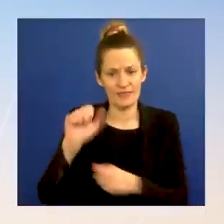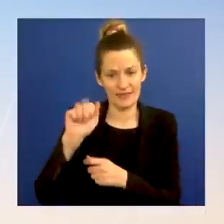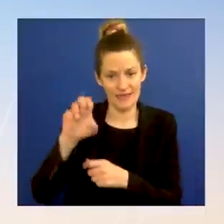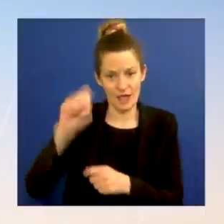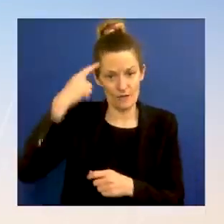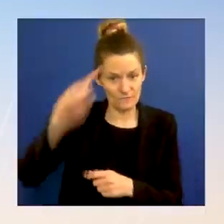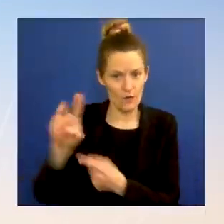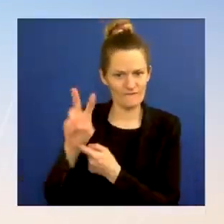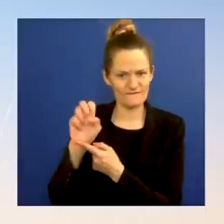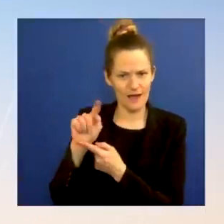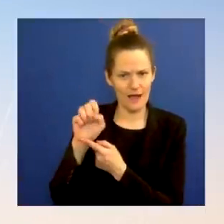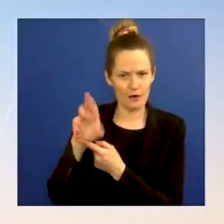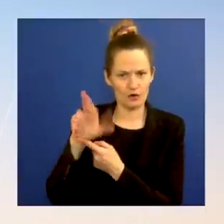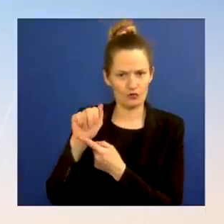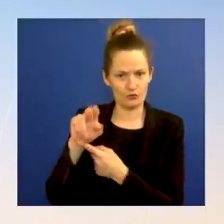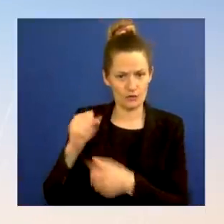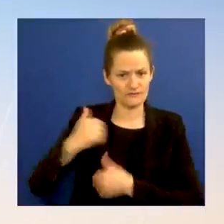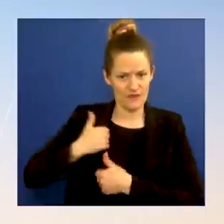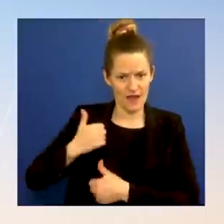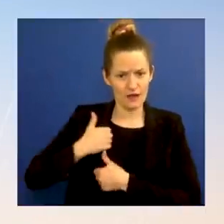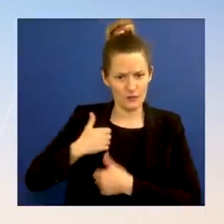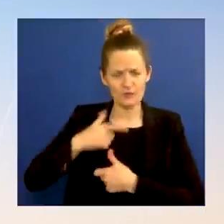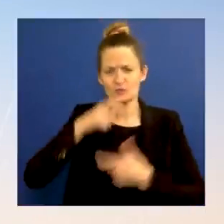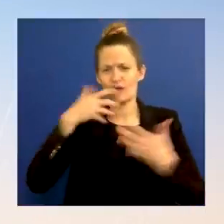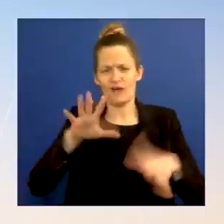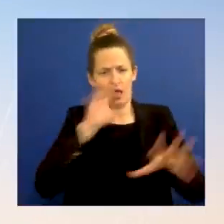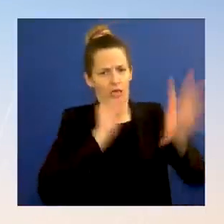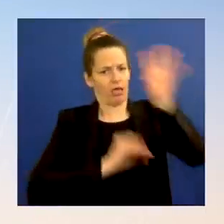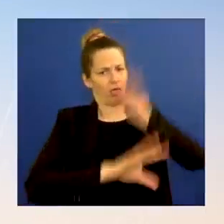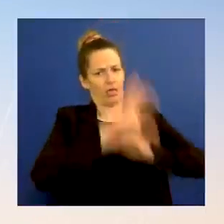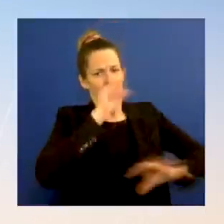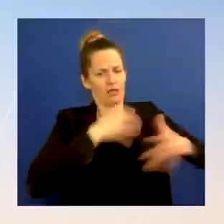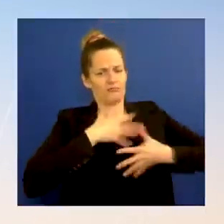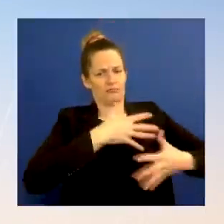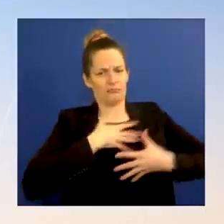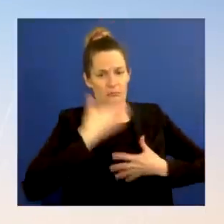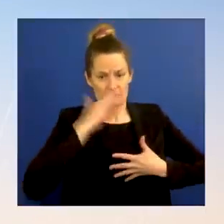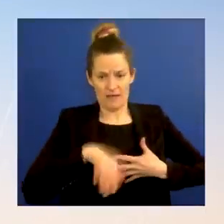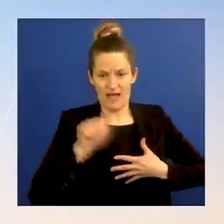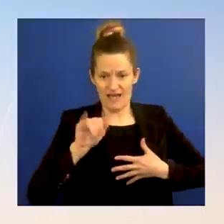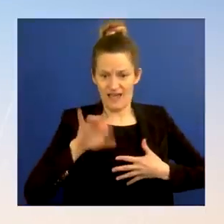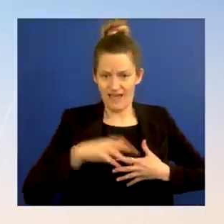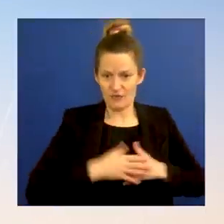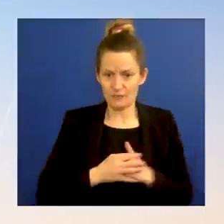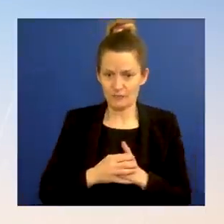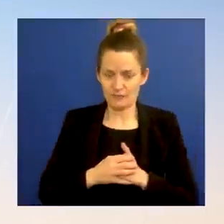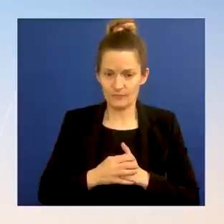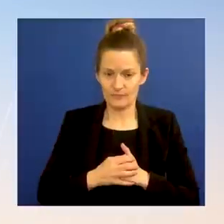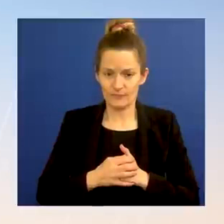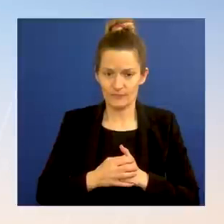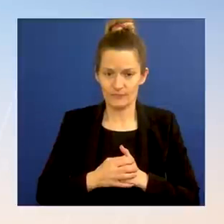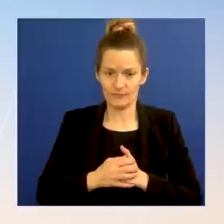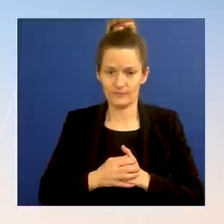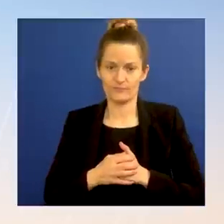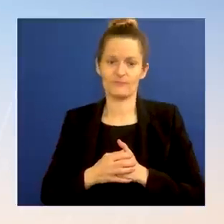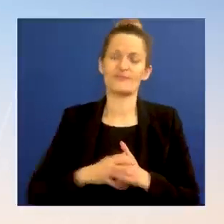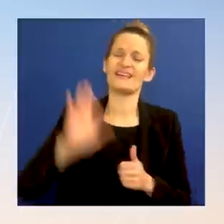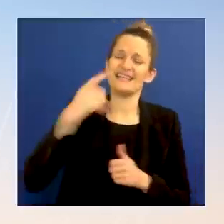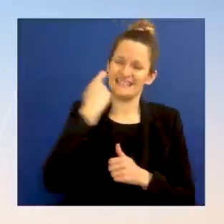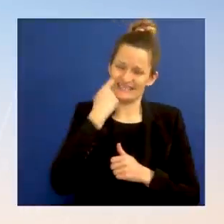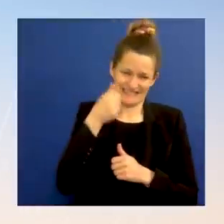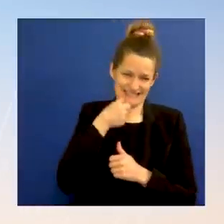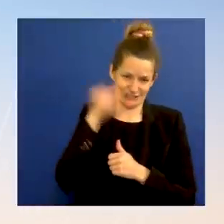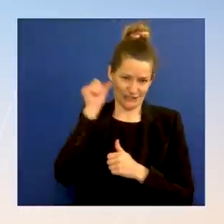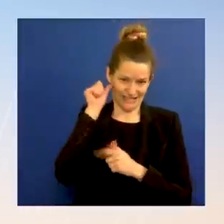military service, and he was encouraged by the passage of a bipartisan bill in the House just yesterday. Wednesday evening, the President will deliver remarks at the